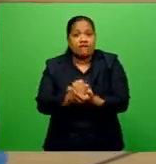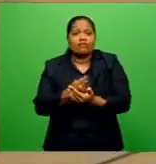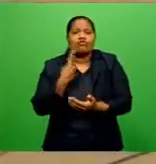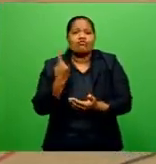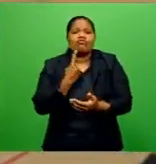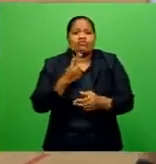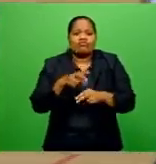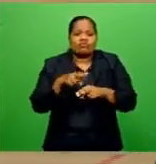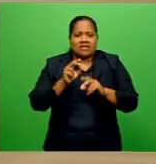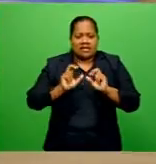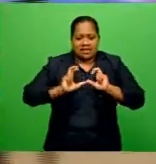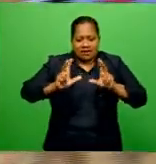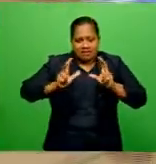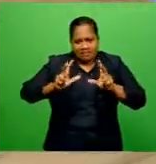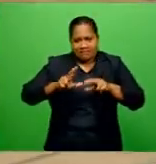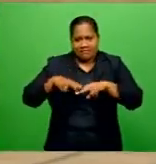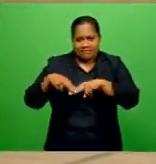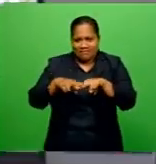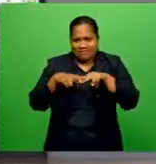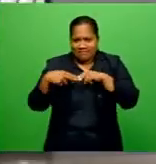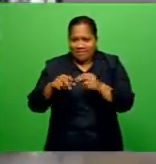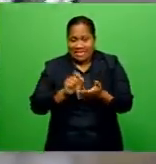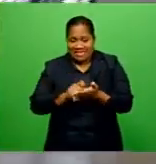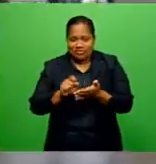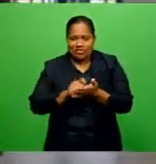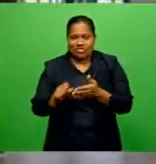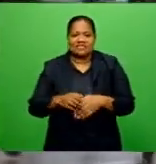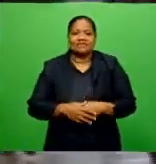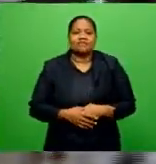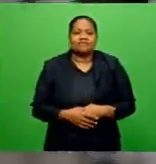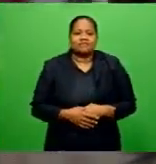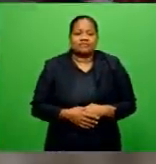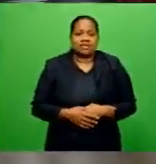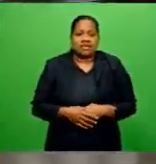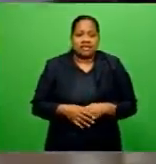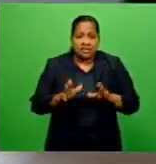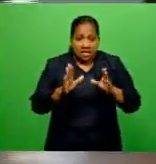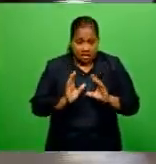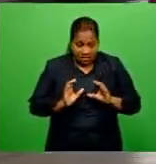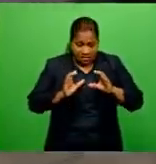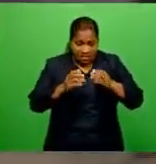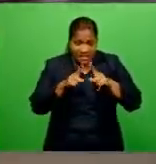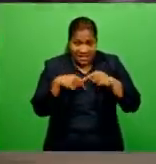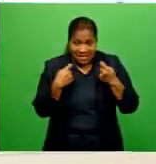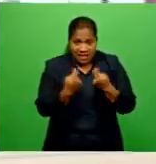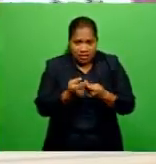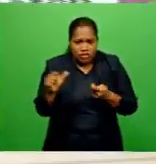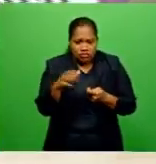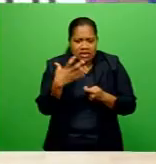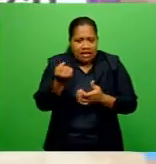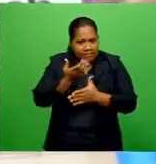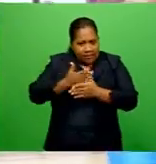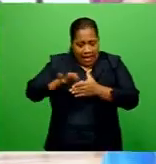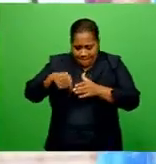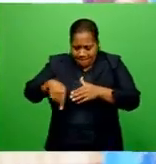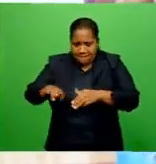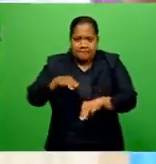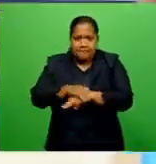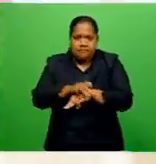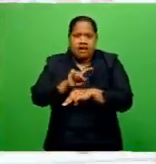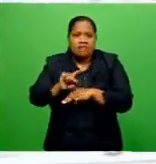Fiji Secretary Lucy Rokoura. The Fiji Pearls extended squad was supposed to have a training camp this month, but this is